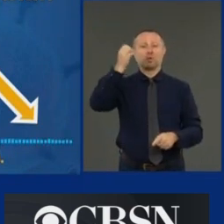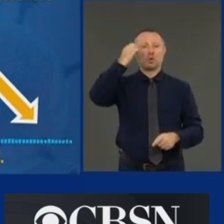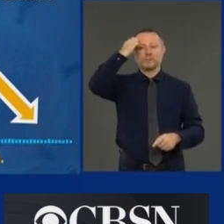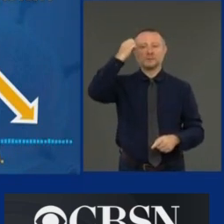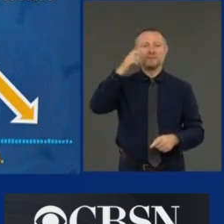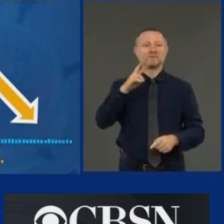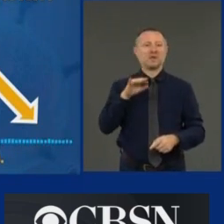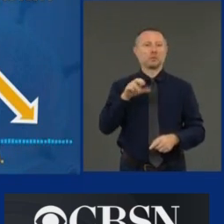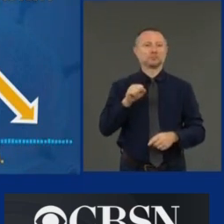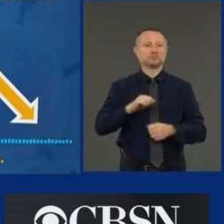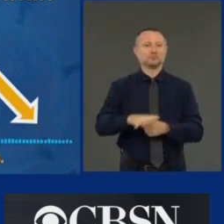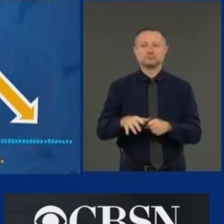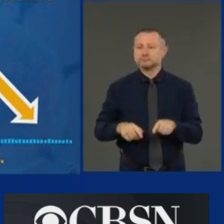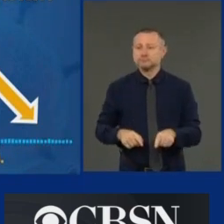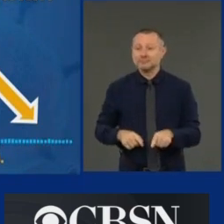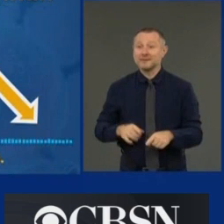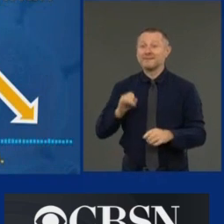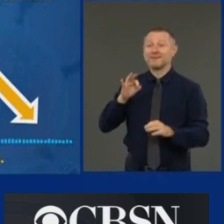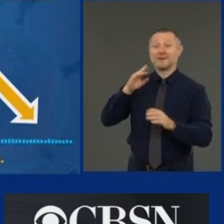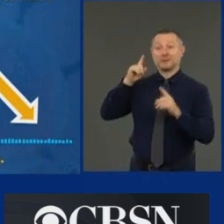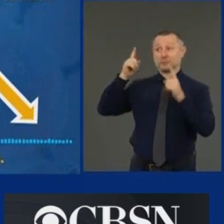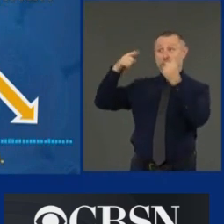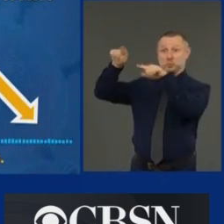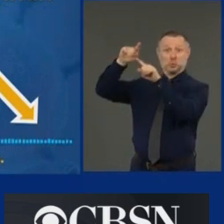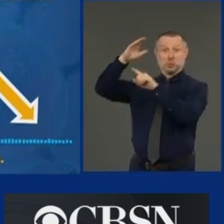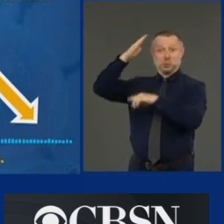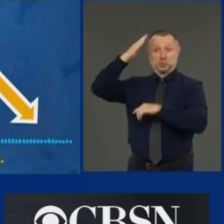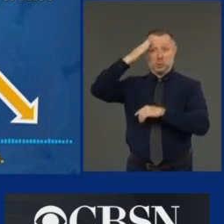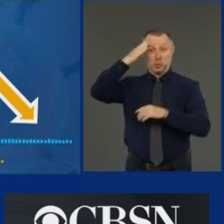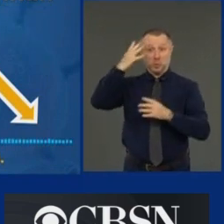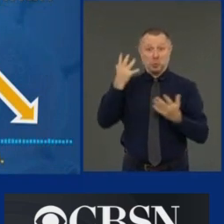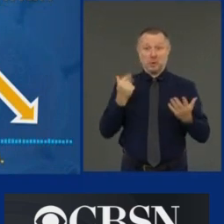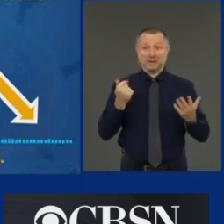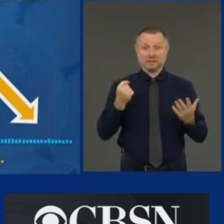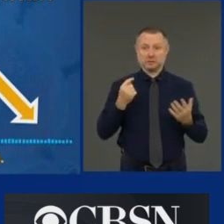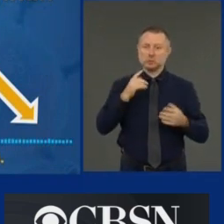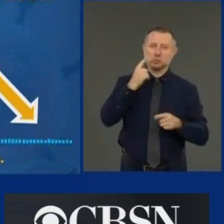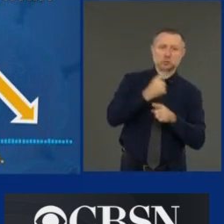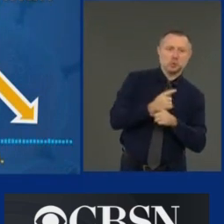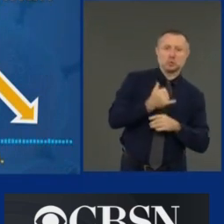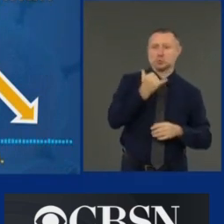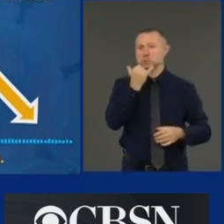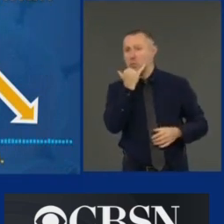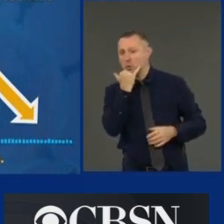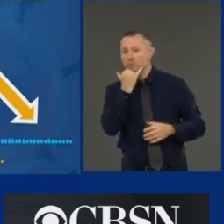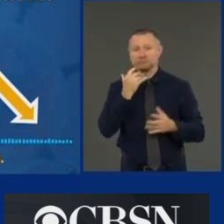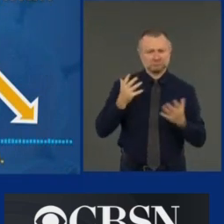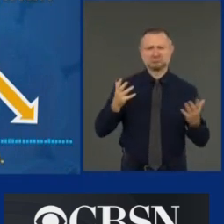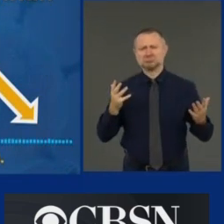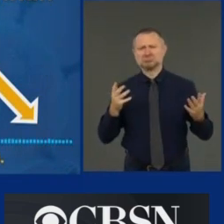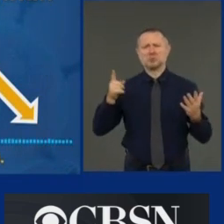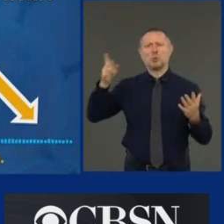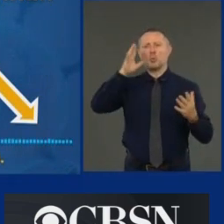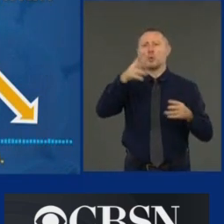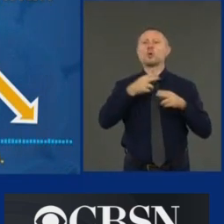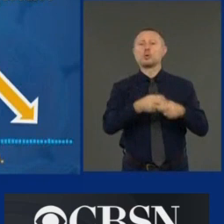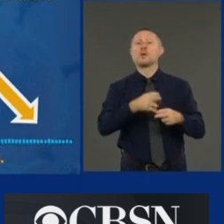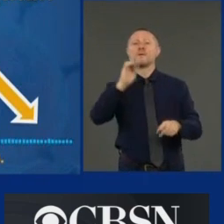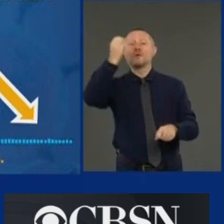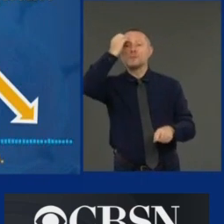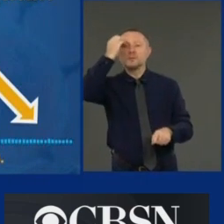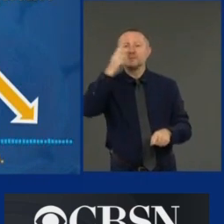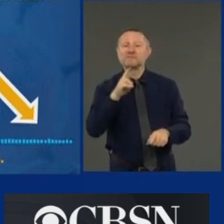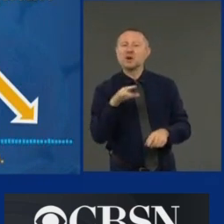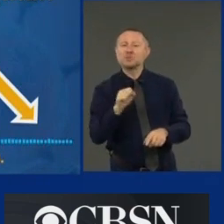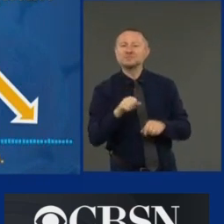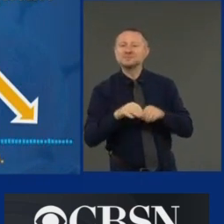knew what they were talking about, they would call it the European virus. When they say the China virus, which some people refer to